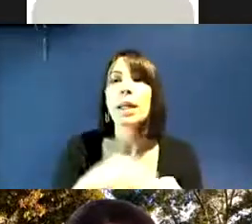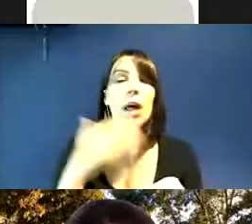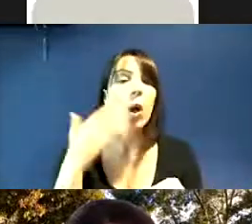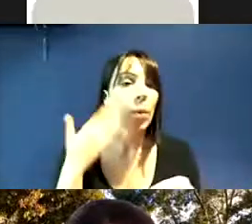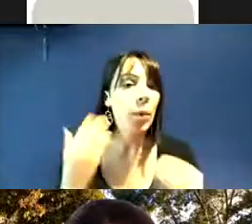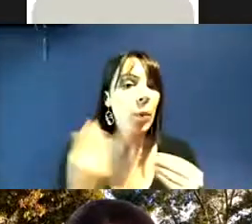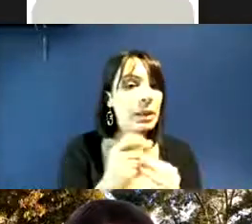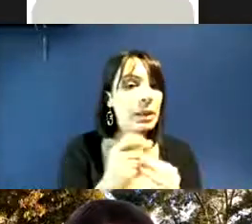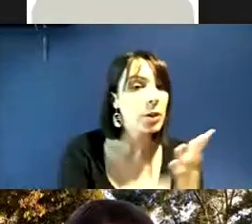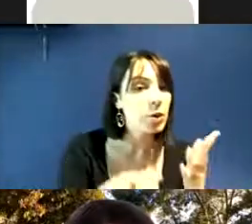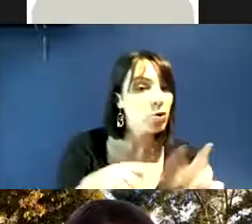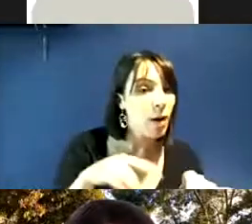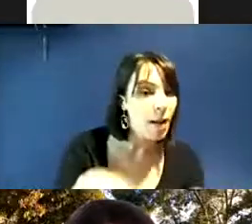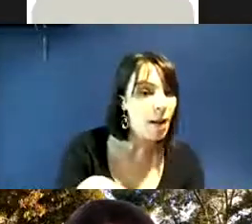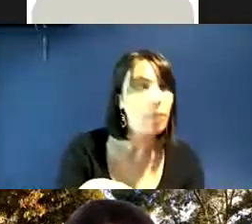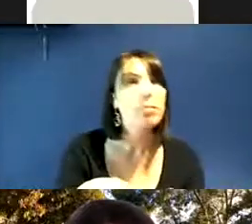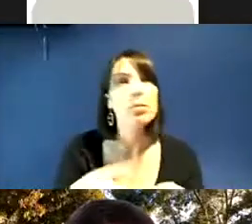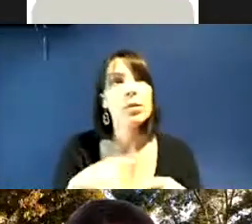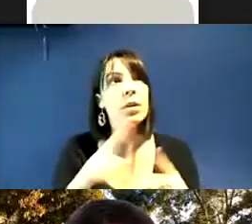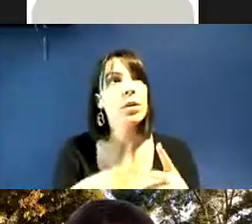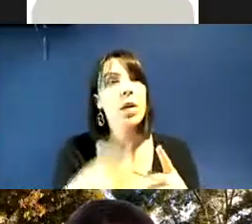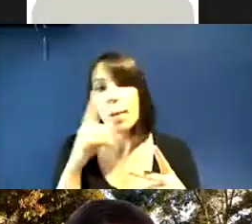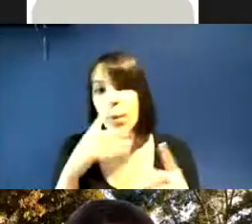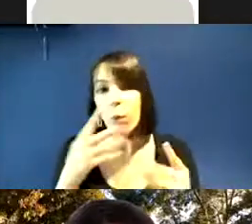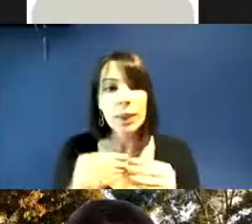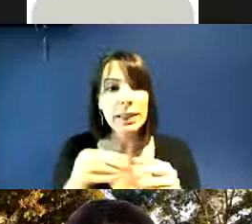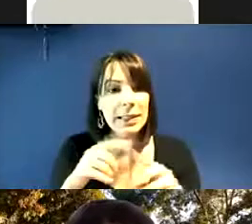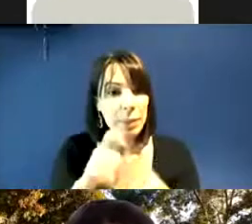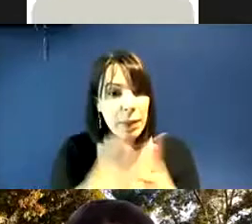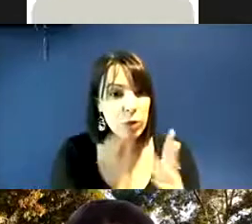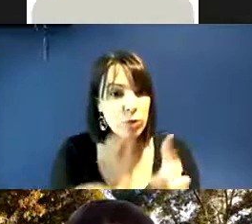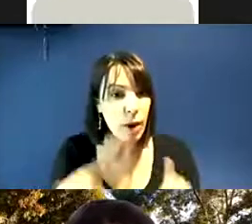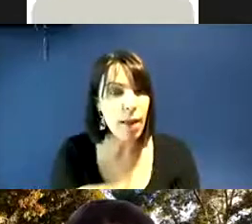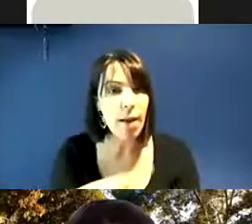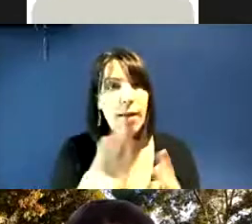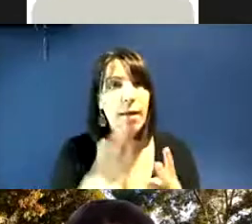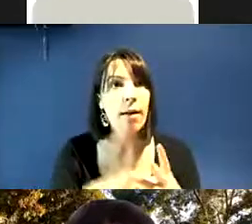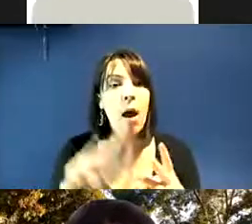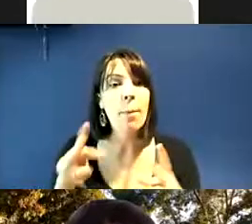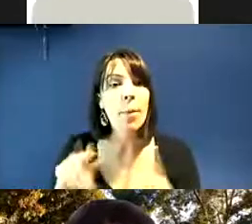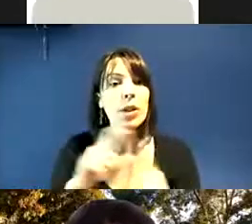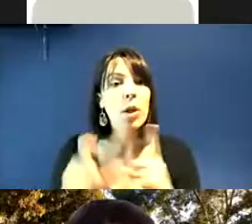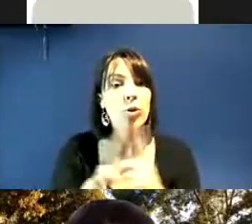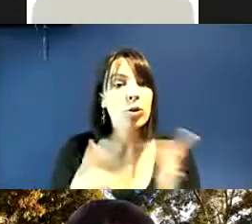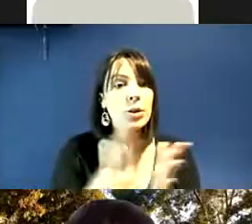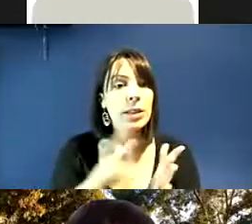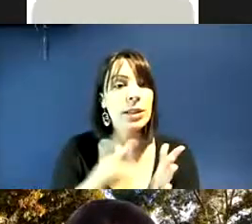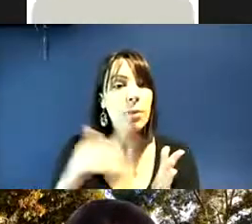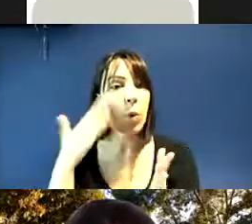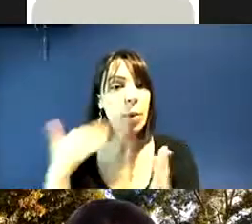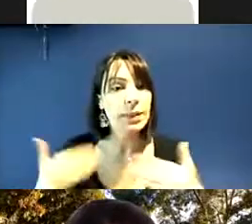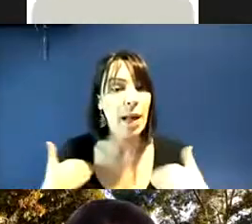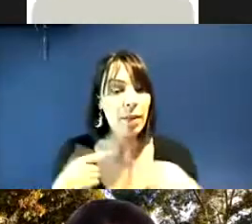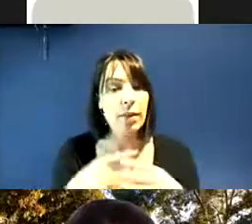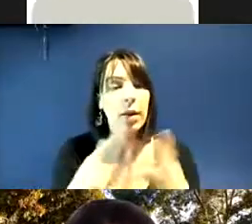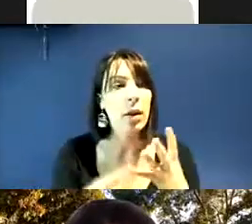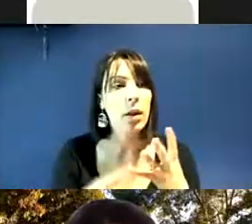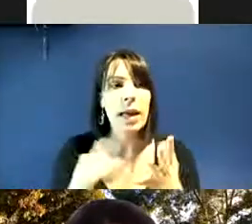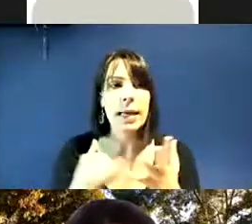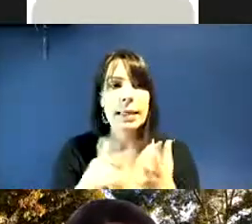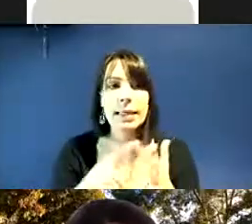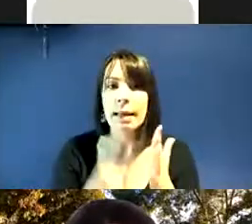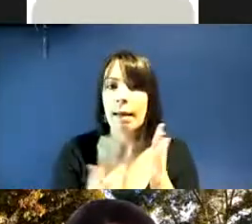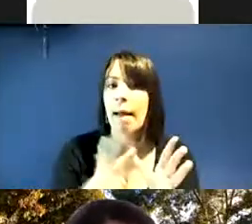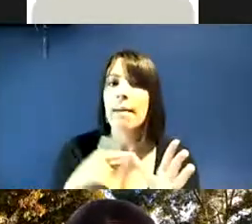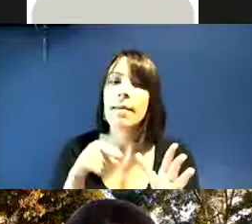Australia, People with Disability Australia, the Multicultural Centre for Women's Health, and also SECA, who are an organisation based in